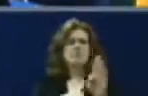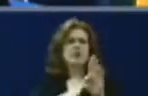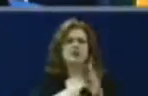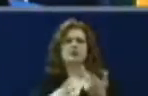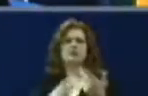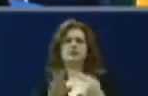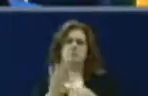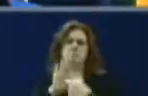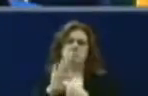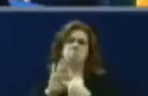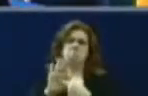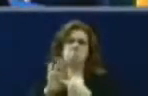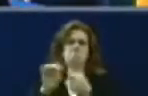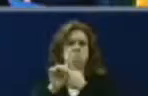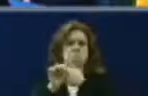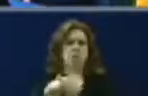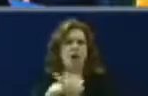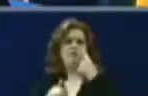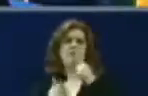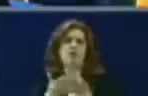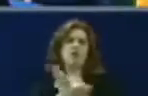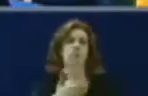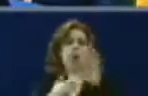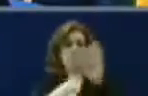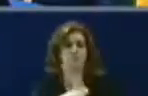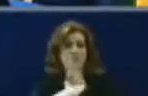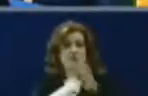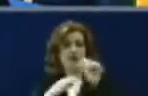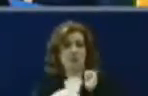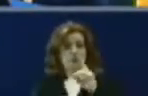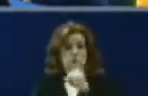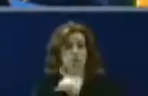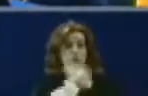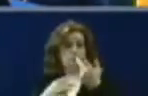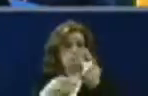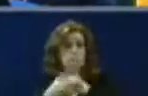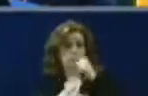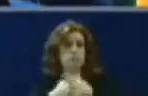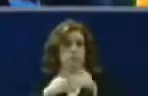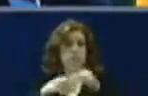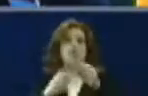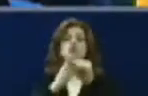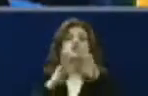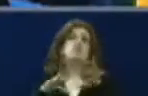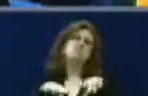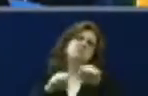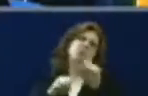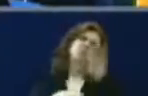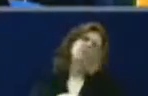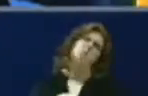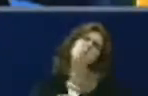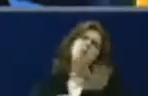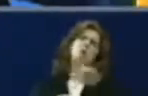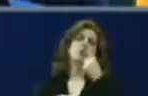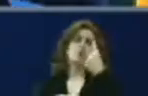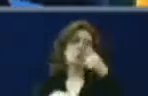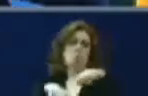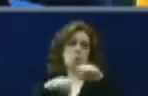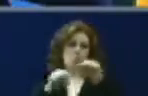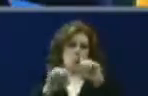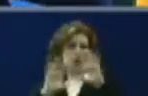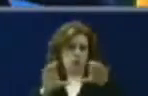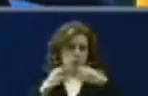modeled off of the College Business Administration program. Students will take approximately one course per